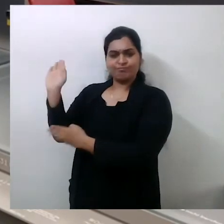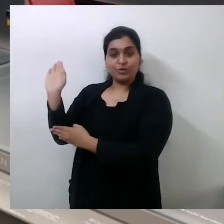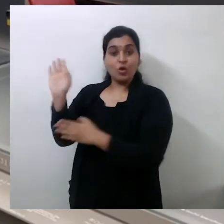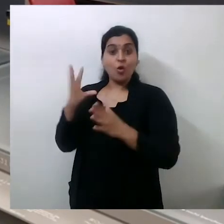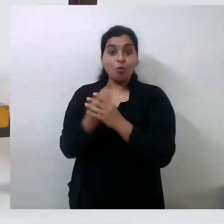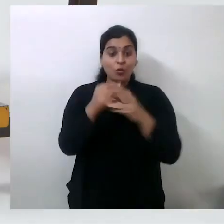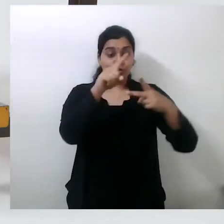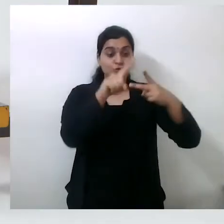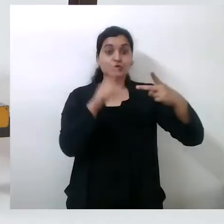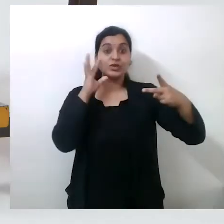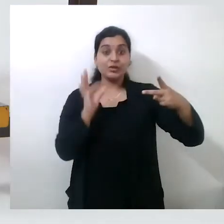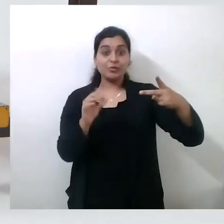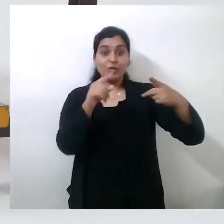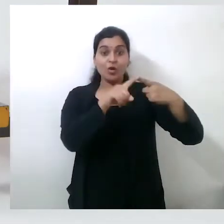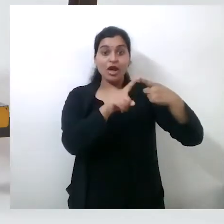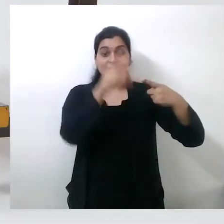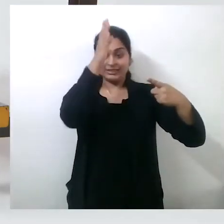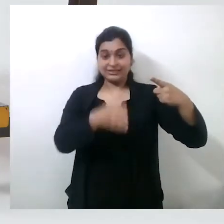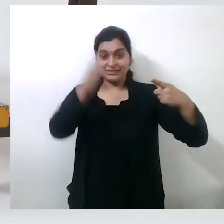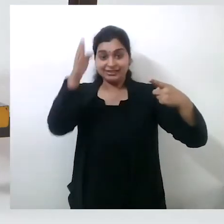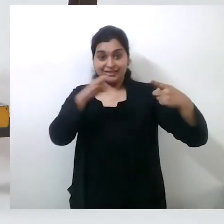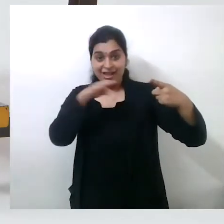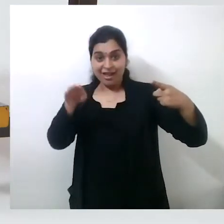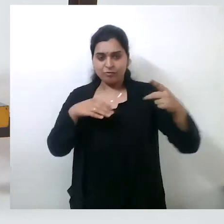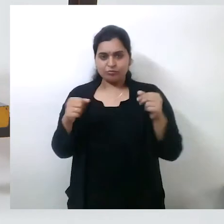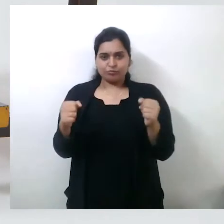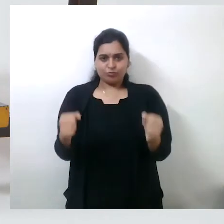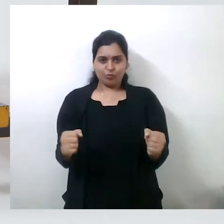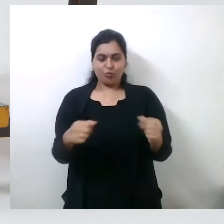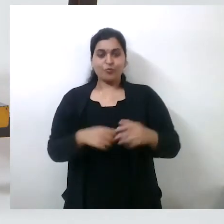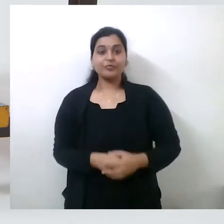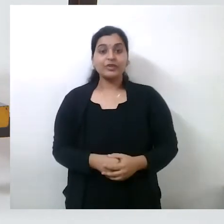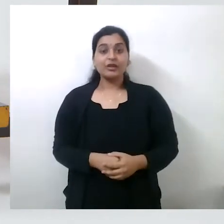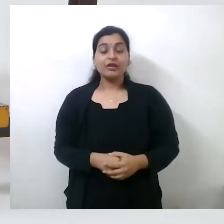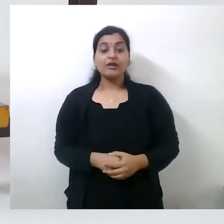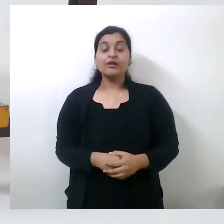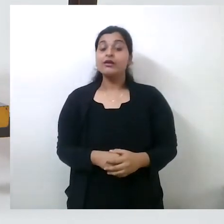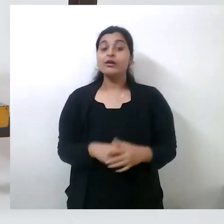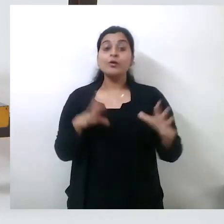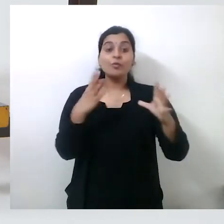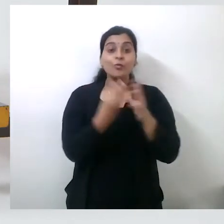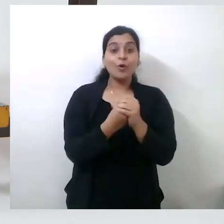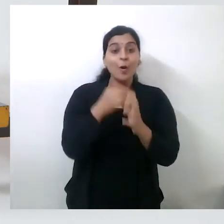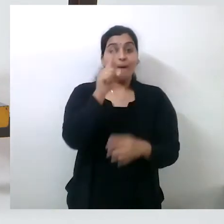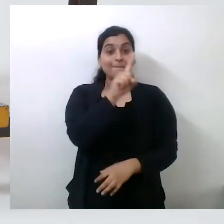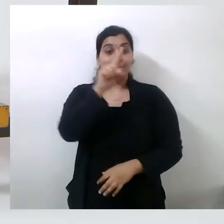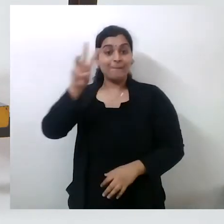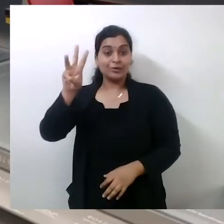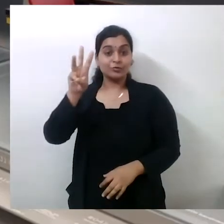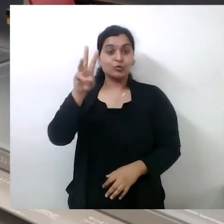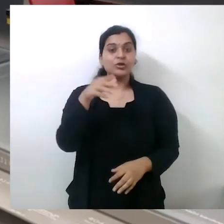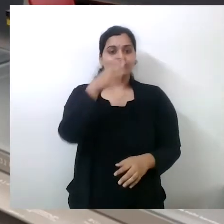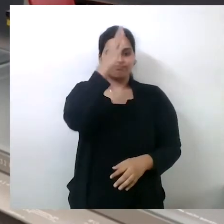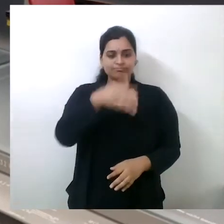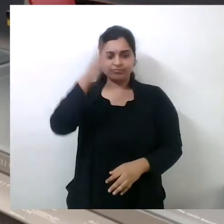two elements, slats and boards. 13 slats altogether, 6 of them for the vertical posts,